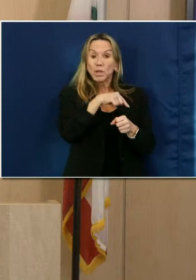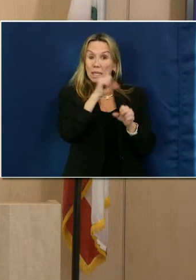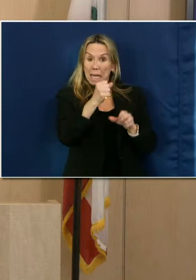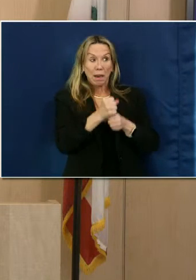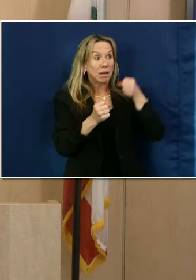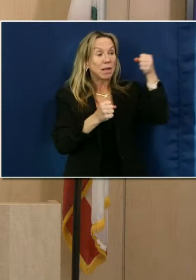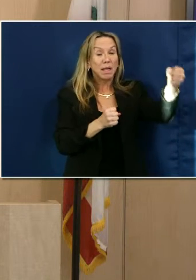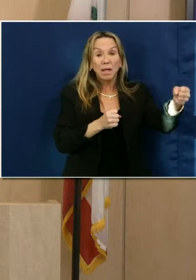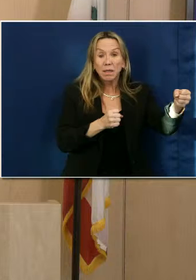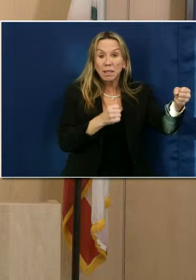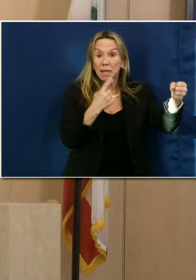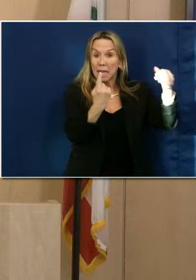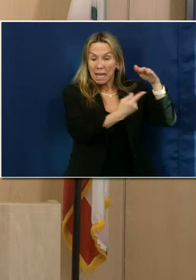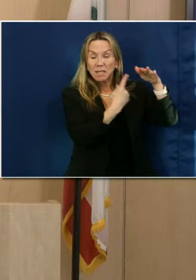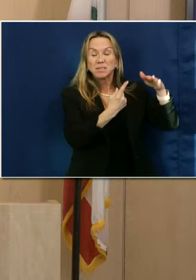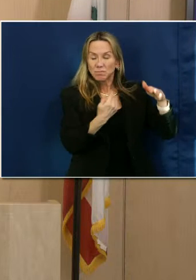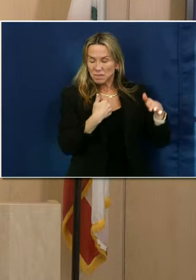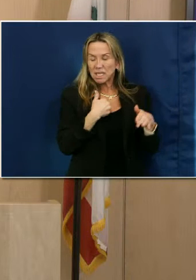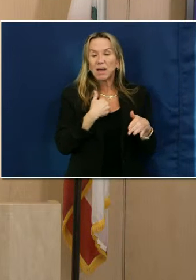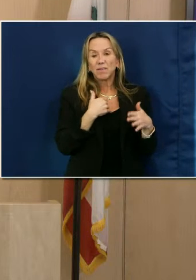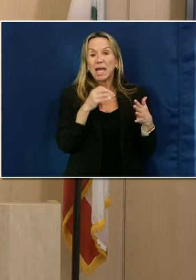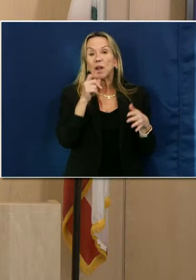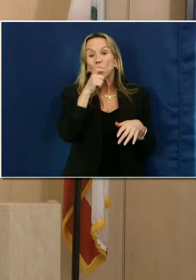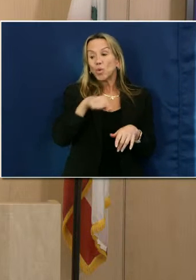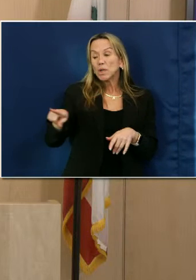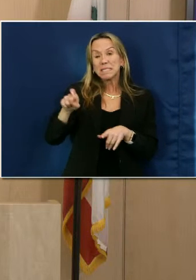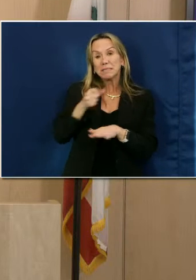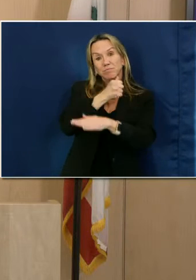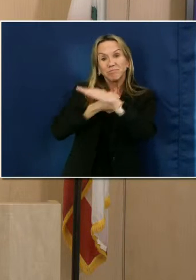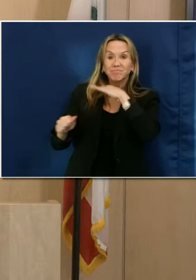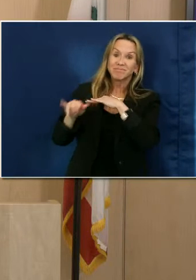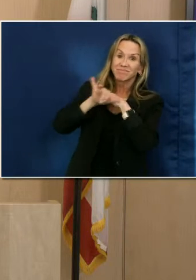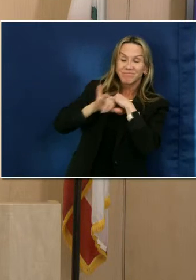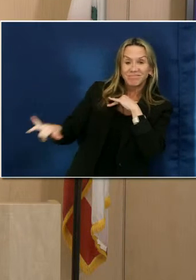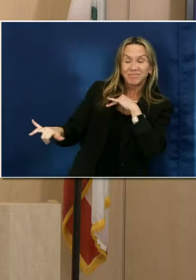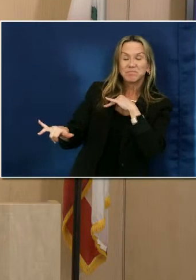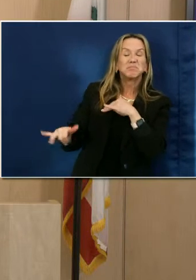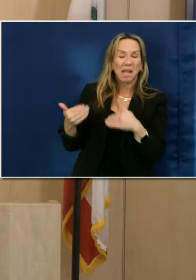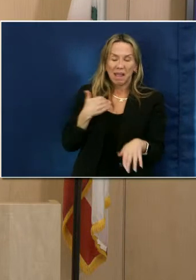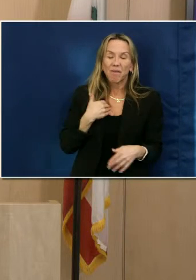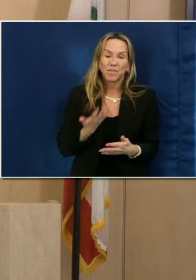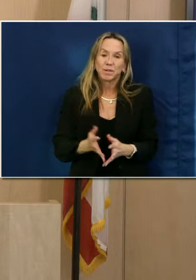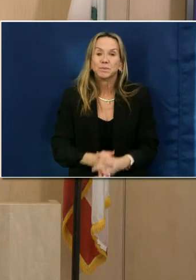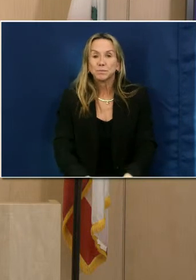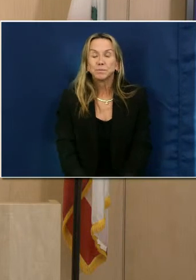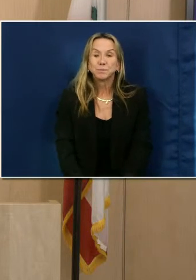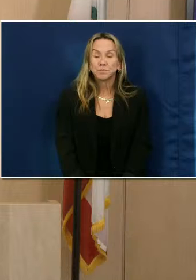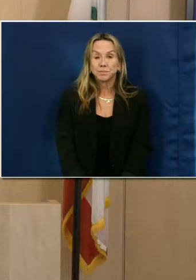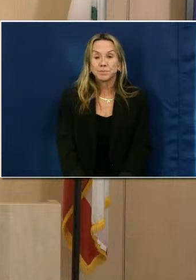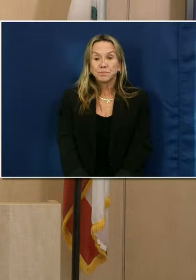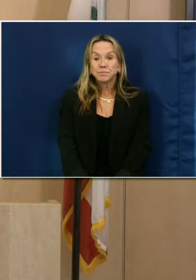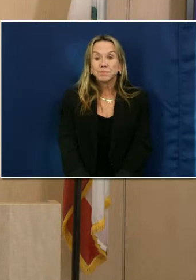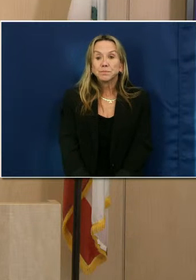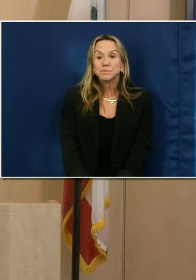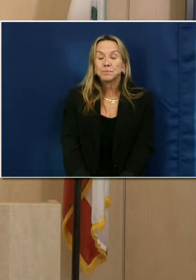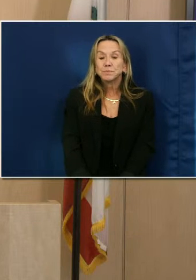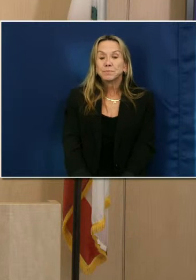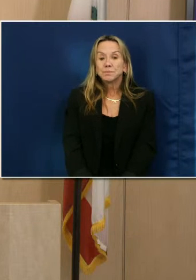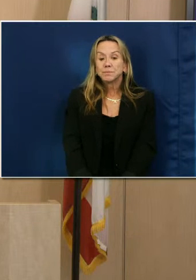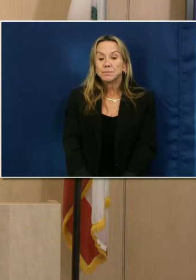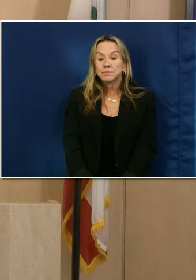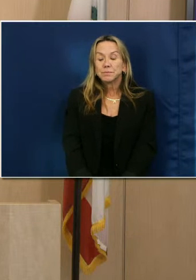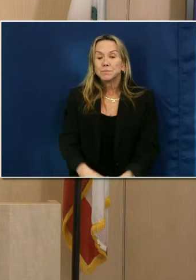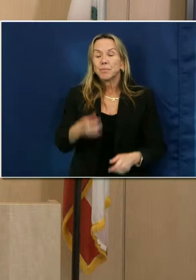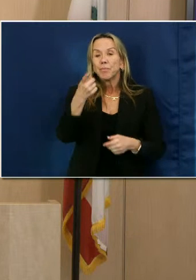to be isolated as well as those exposed to be quarantined. Okay, and Dr. Wooten, this is a question I'll ask you and then